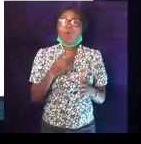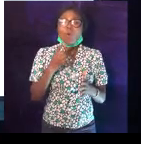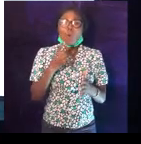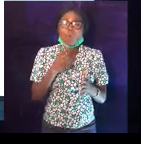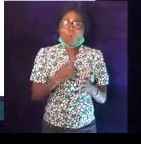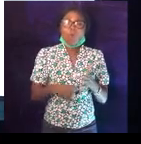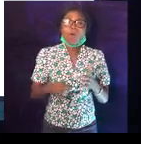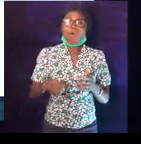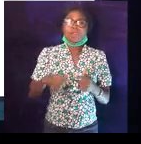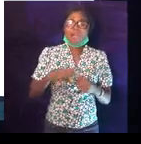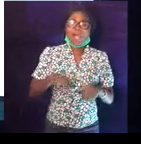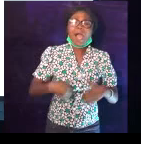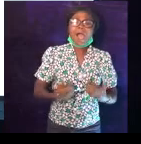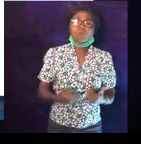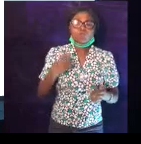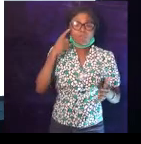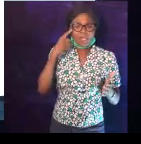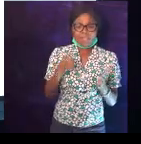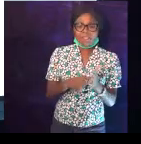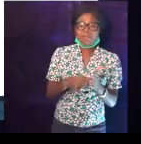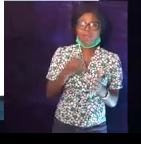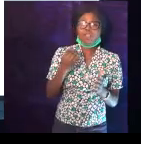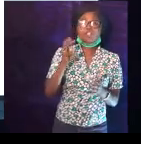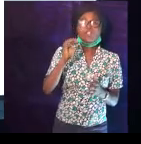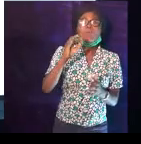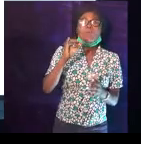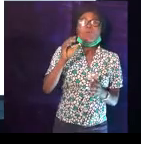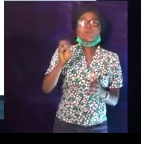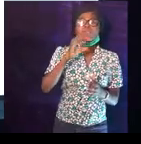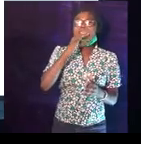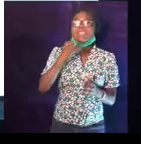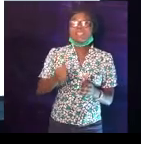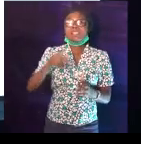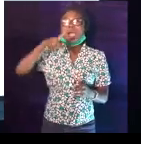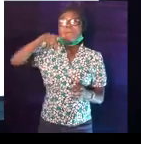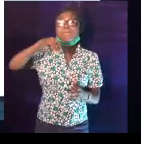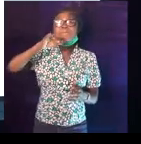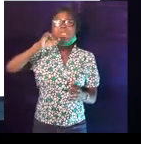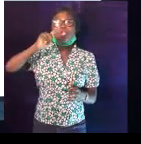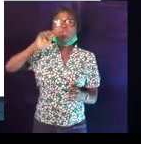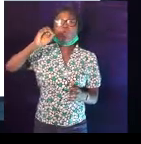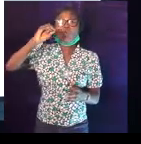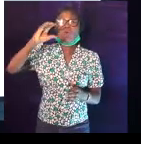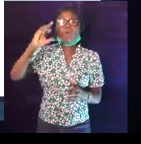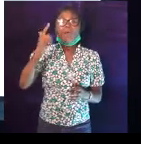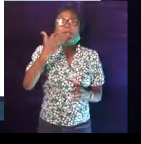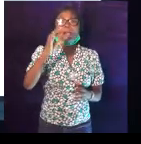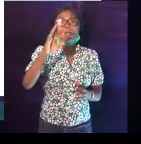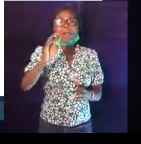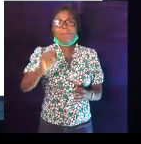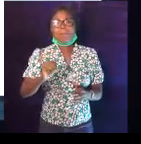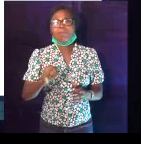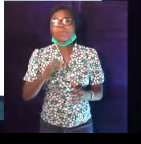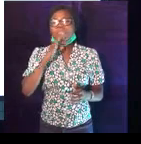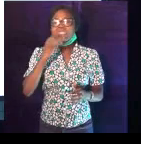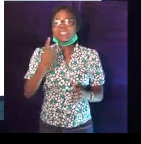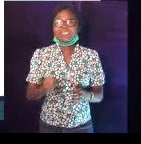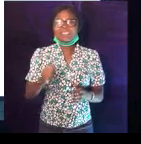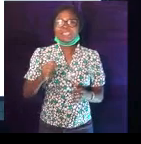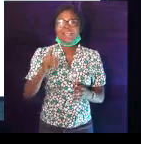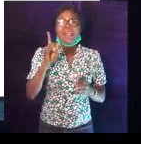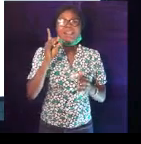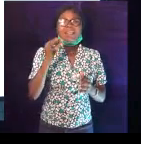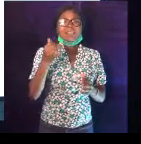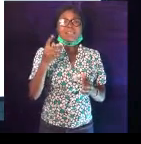we're given pictograms? How do we identify the mode? In pictograms, the mode is